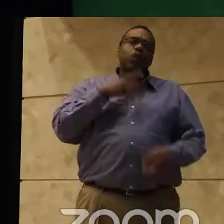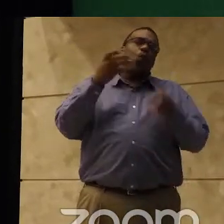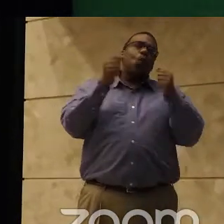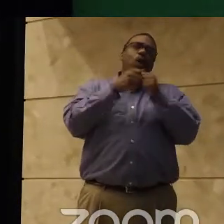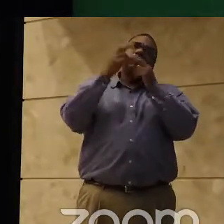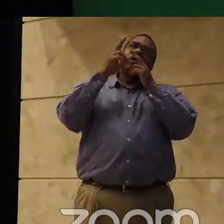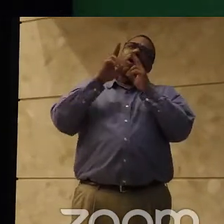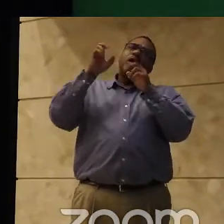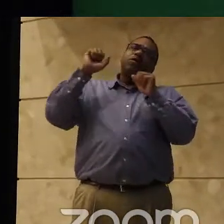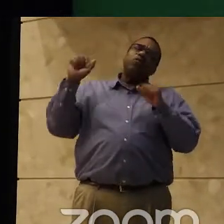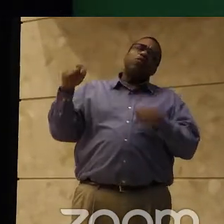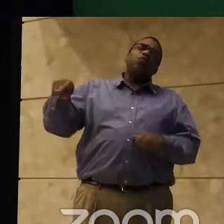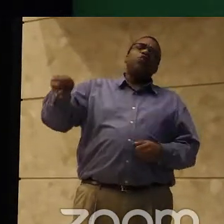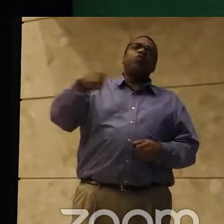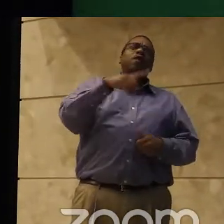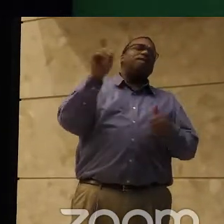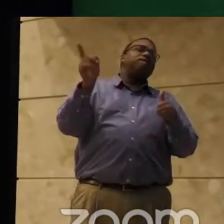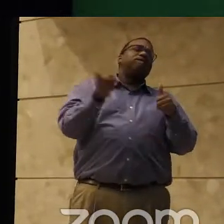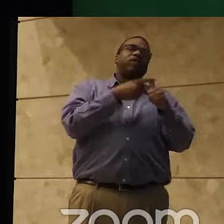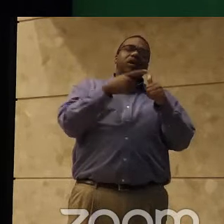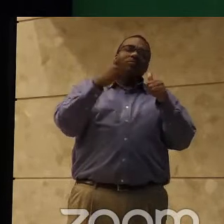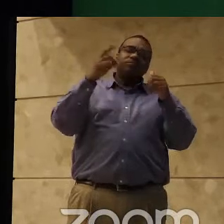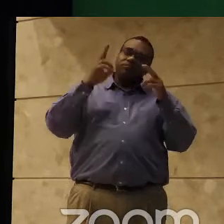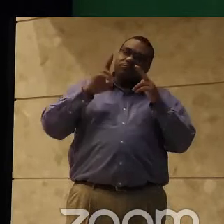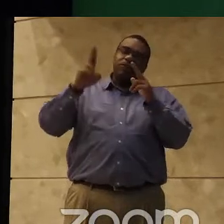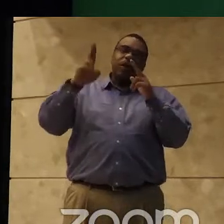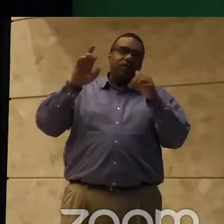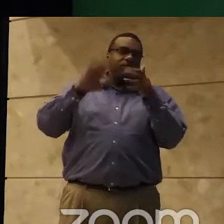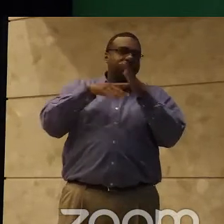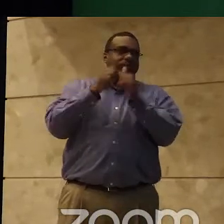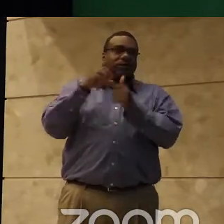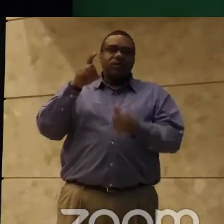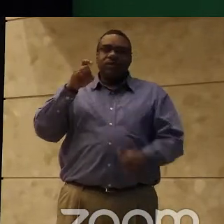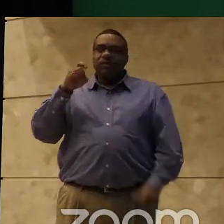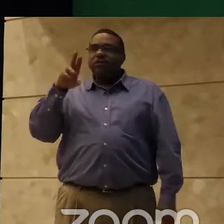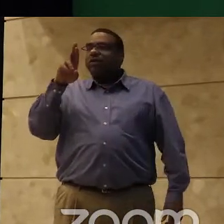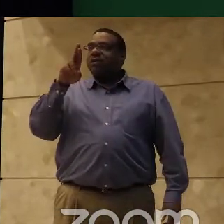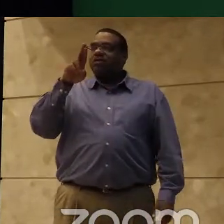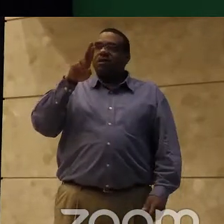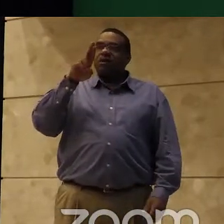you as the first. We want to honor Dr. Vassar as the first.